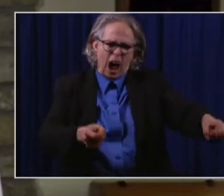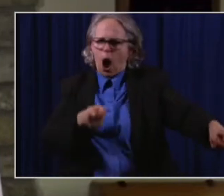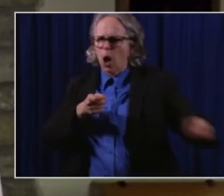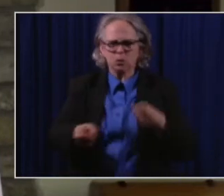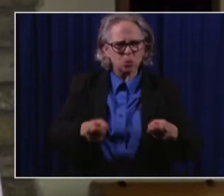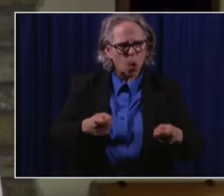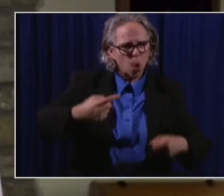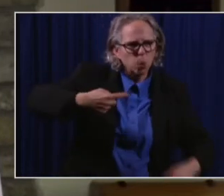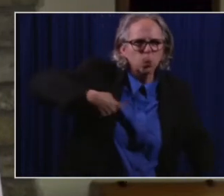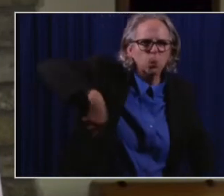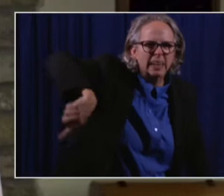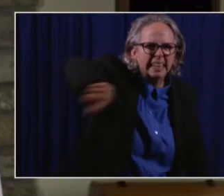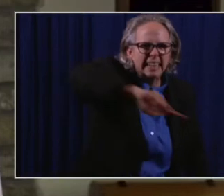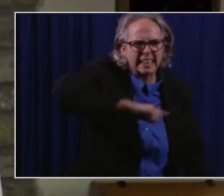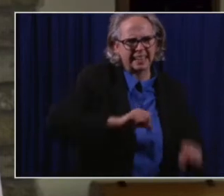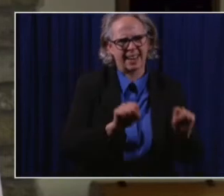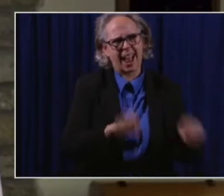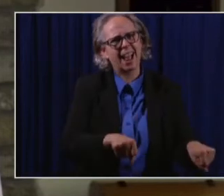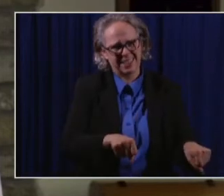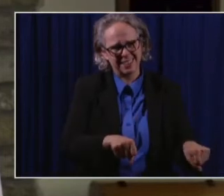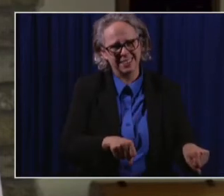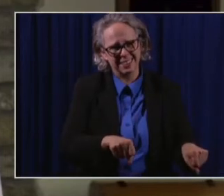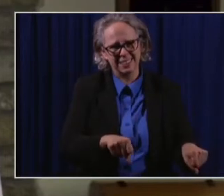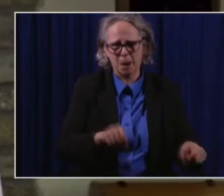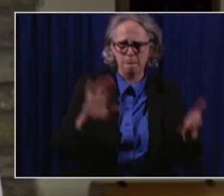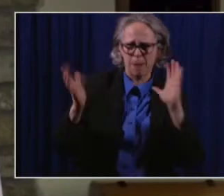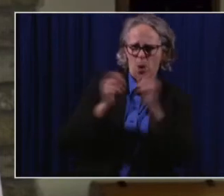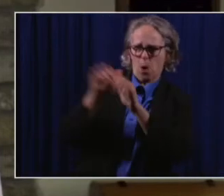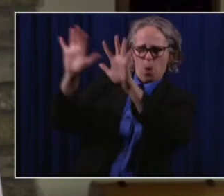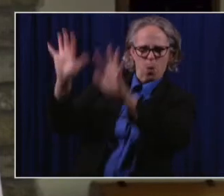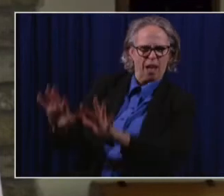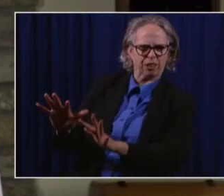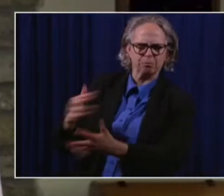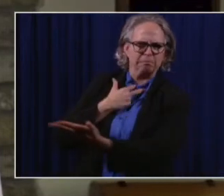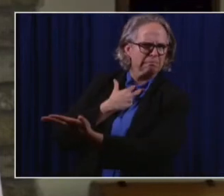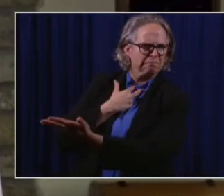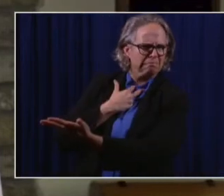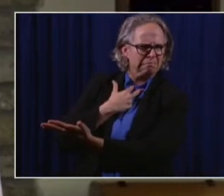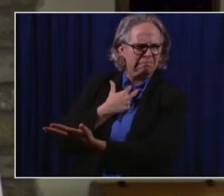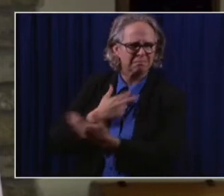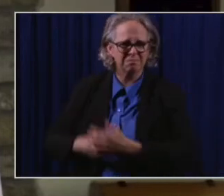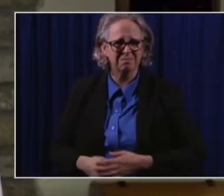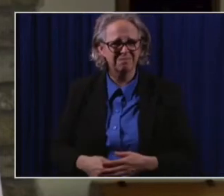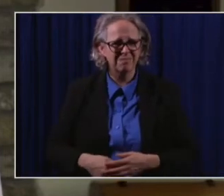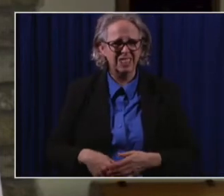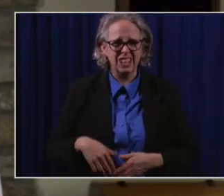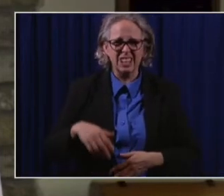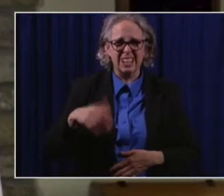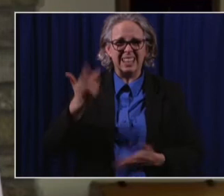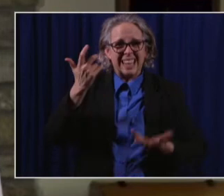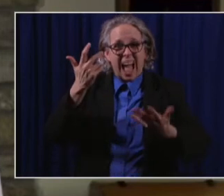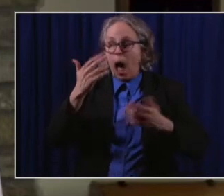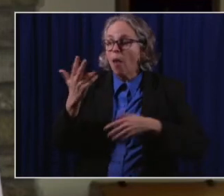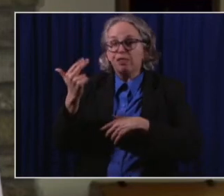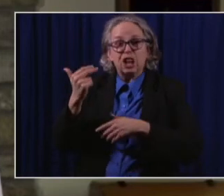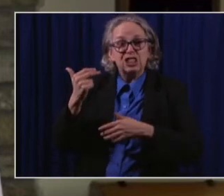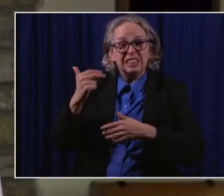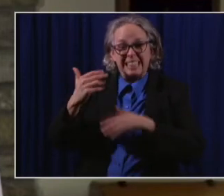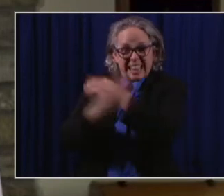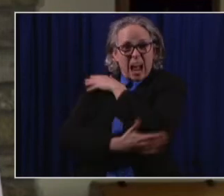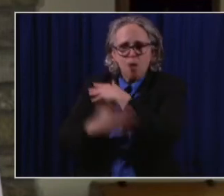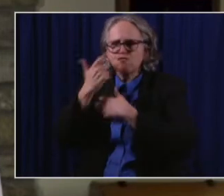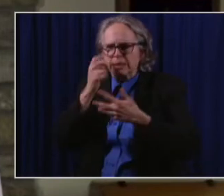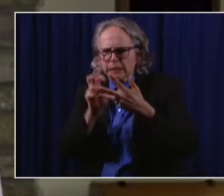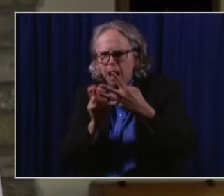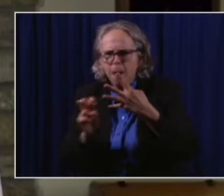We have, as I said, 13 new red counties today, new red counties. I want to talk a little bit about what we